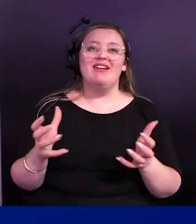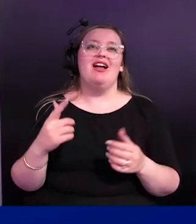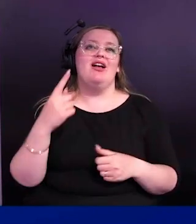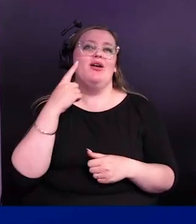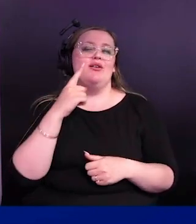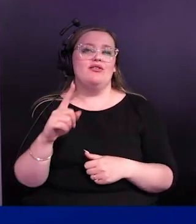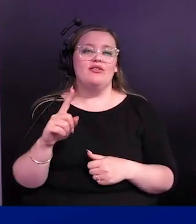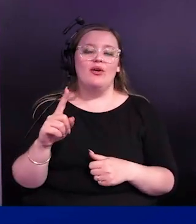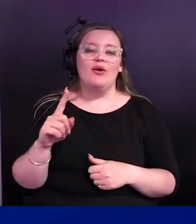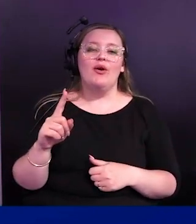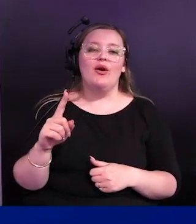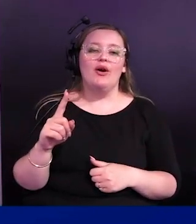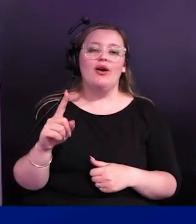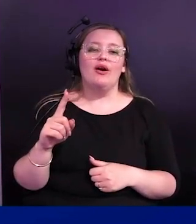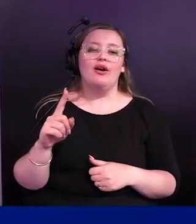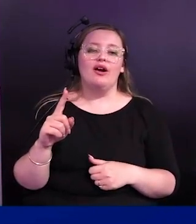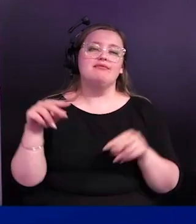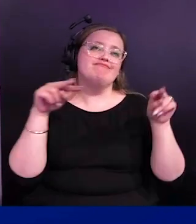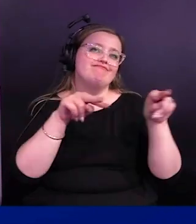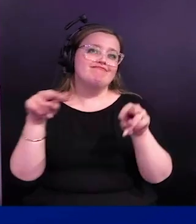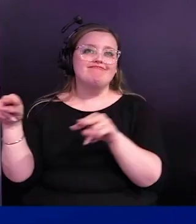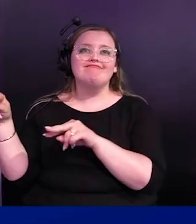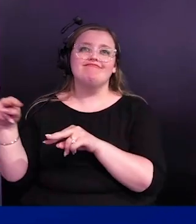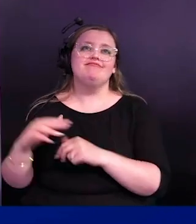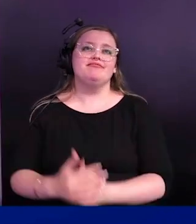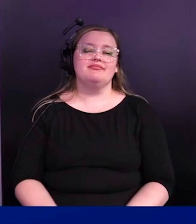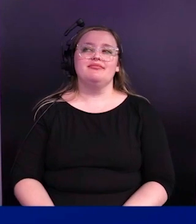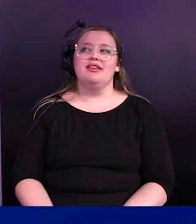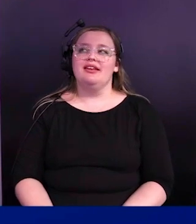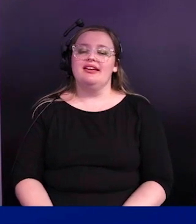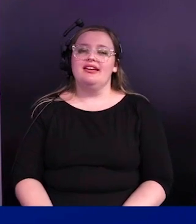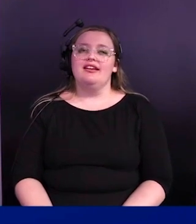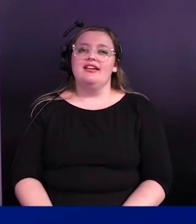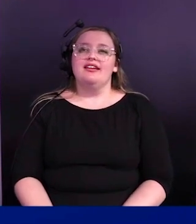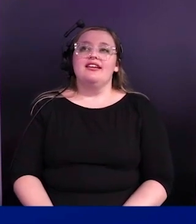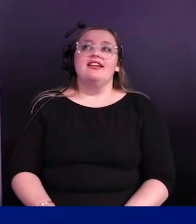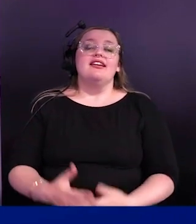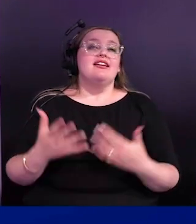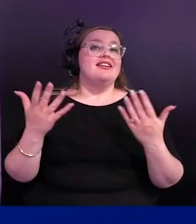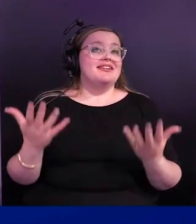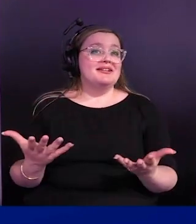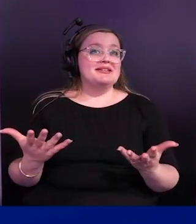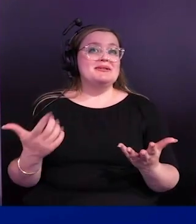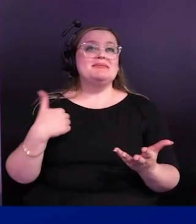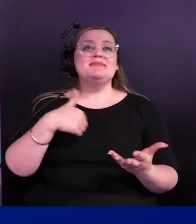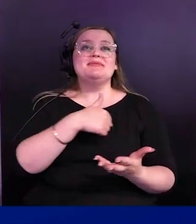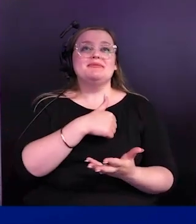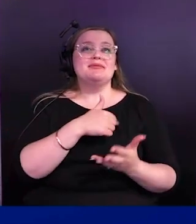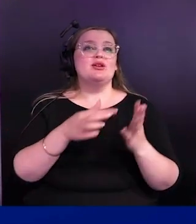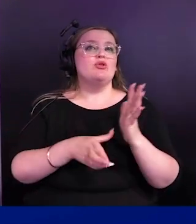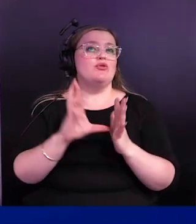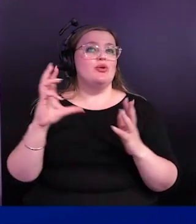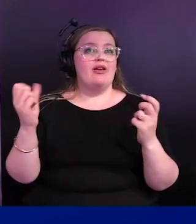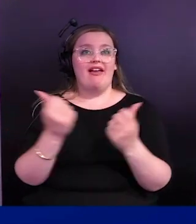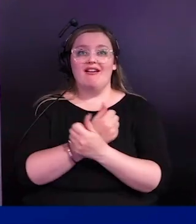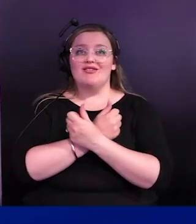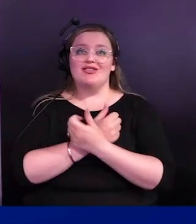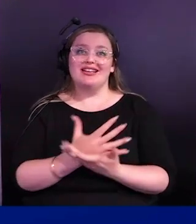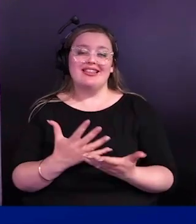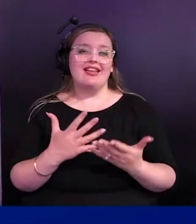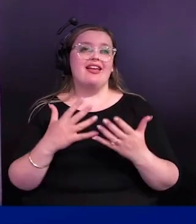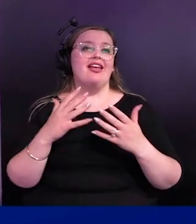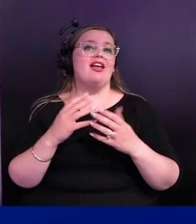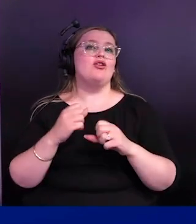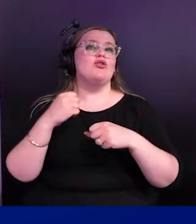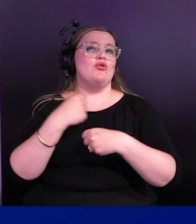alerts, real-time alerts, and monitoring, auditing, etc. Now you are reviewing everything and create event